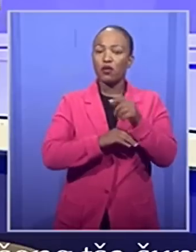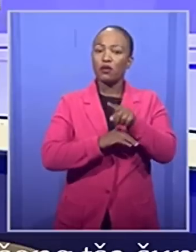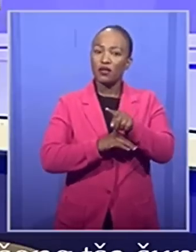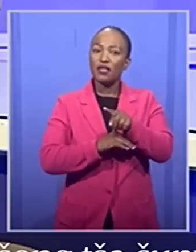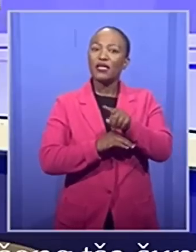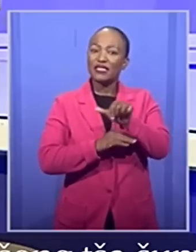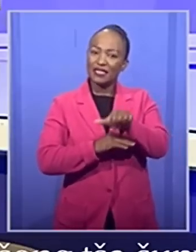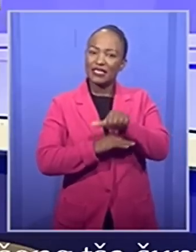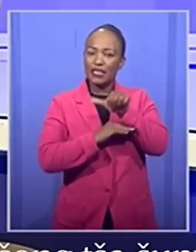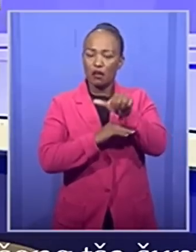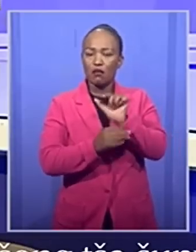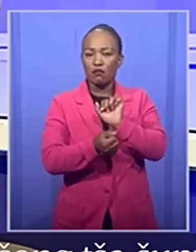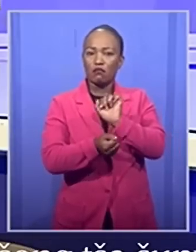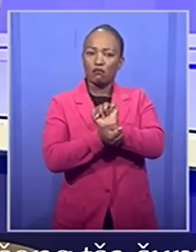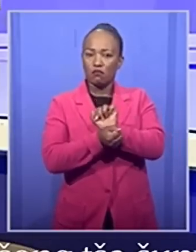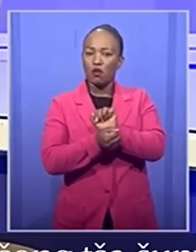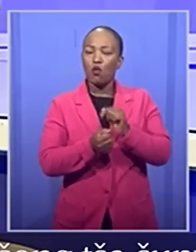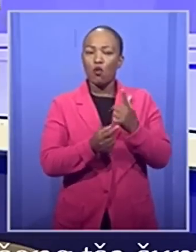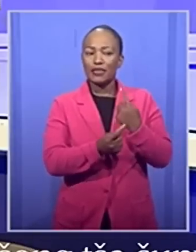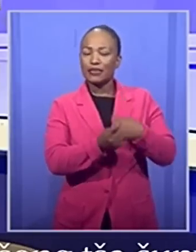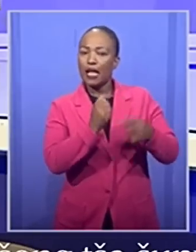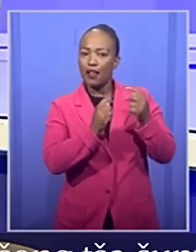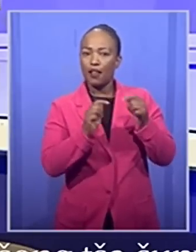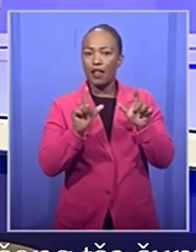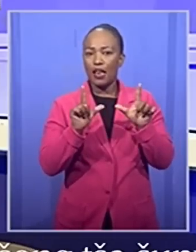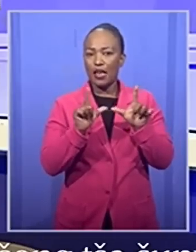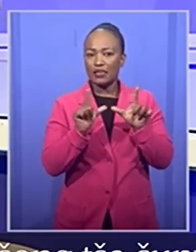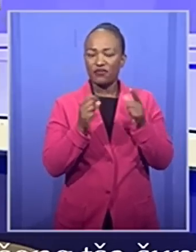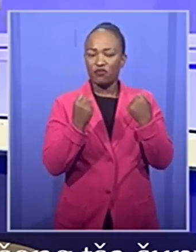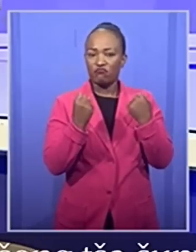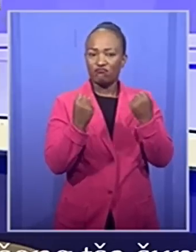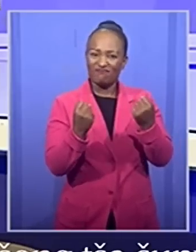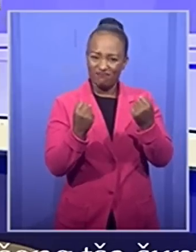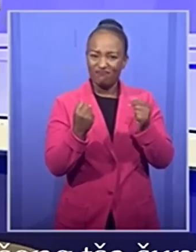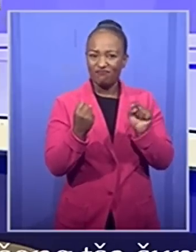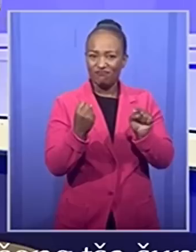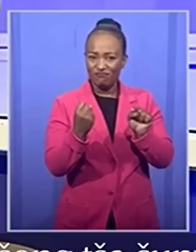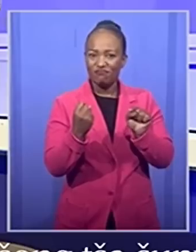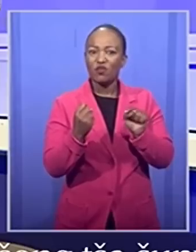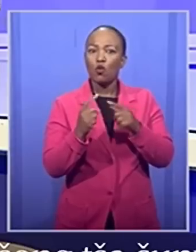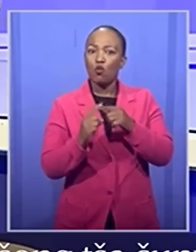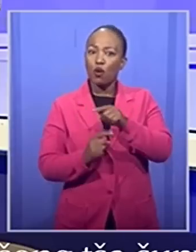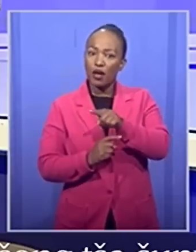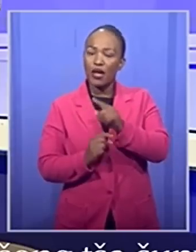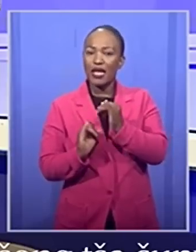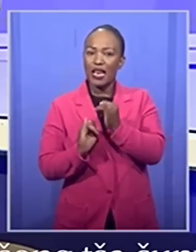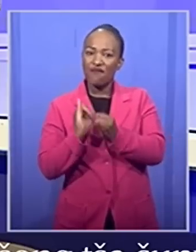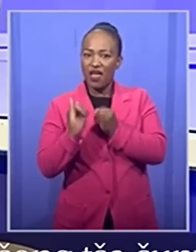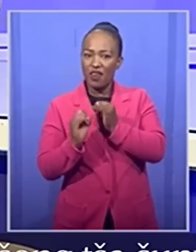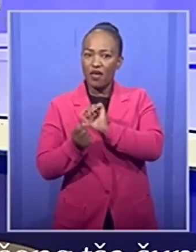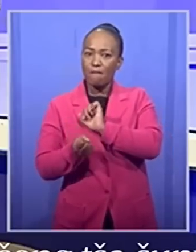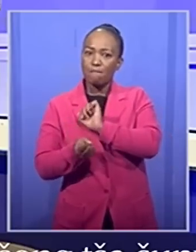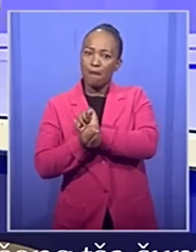ka ditatofatšo tša go rekiša mangwalo a go otlela morago ga gore ba gononelwa ba lesomete ba swarwe ka